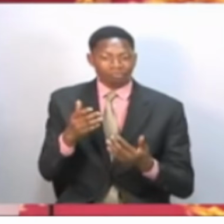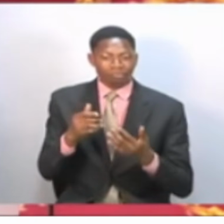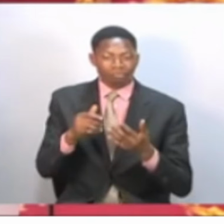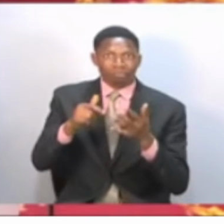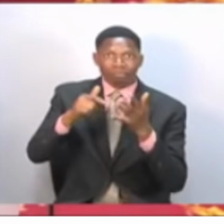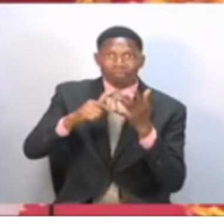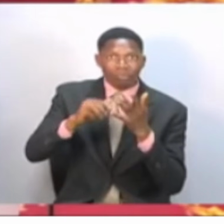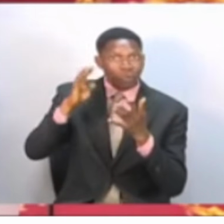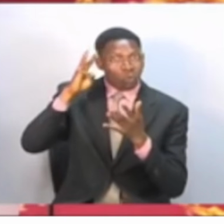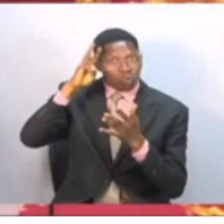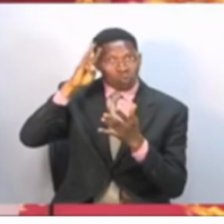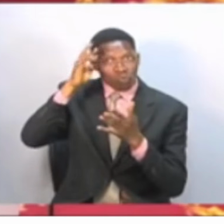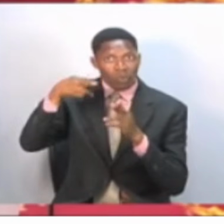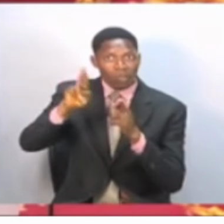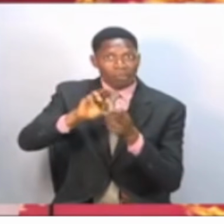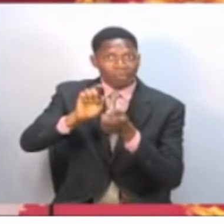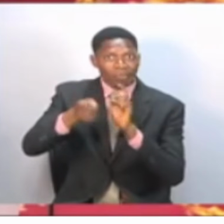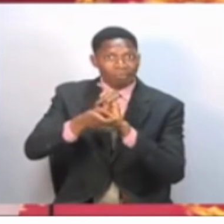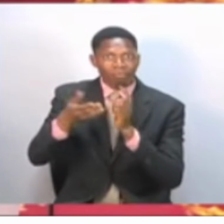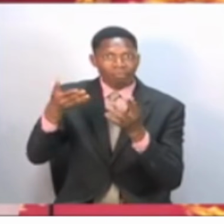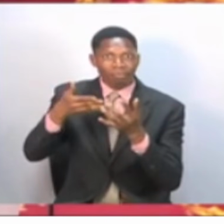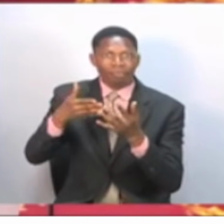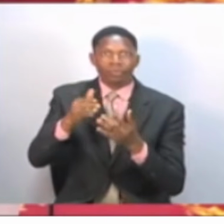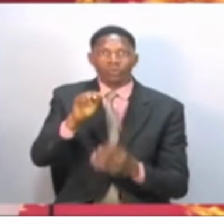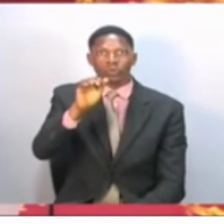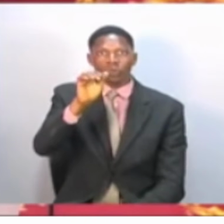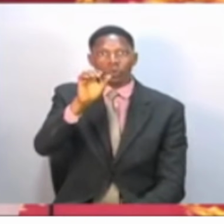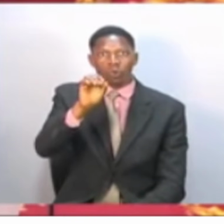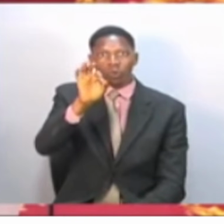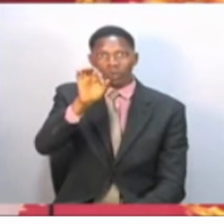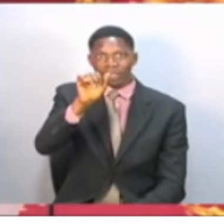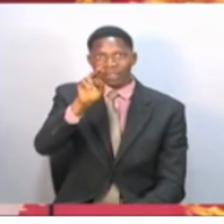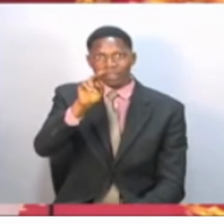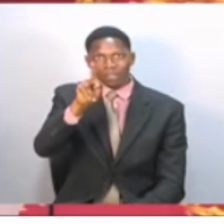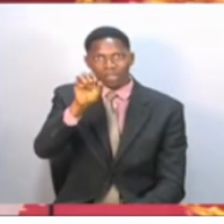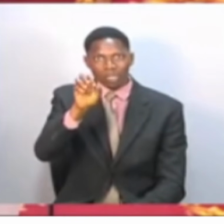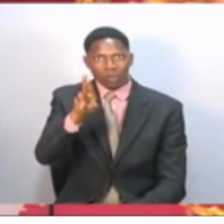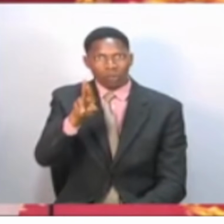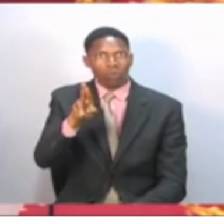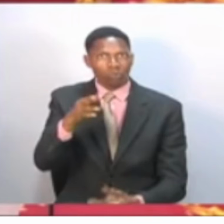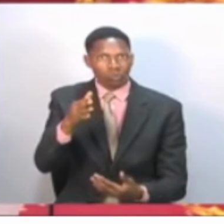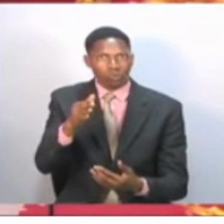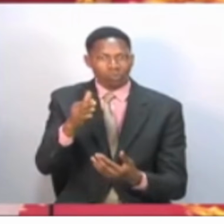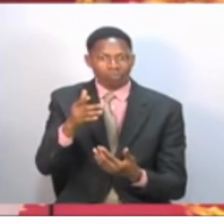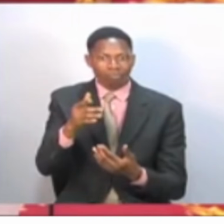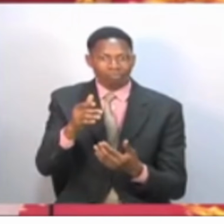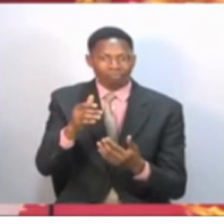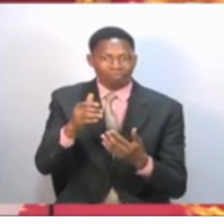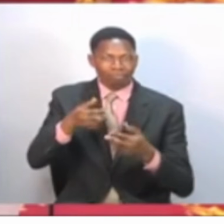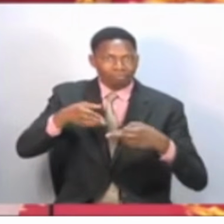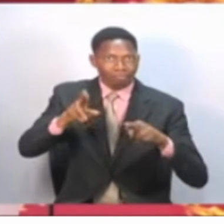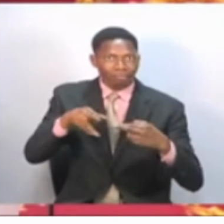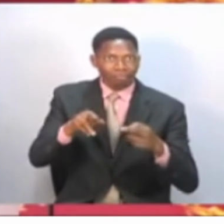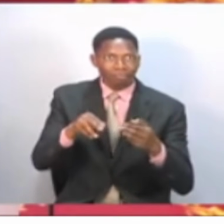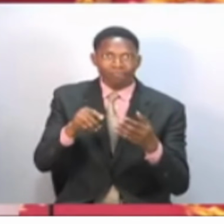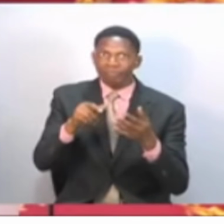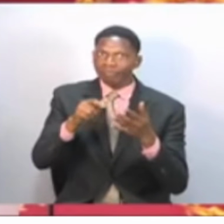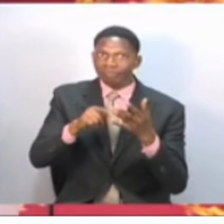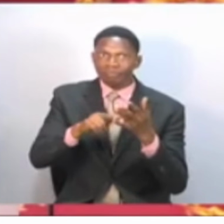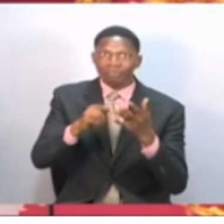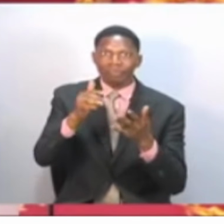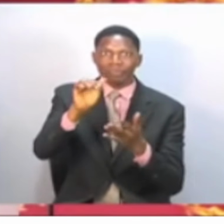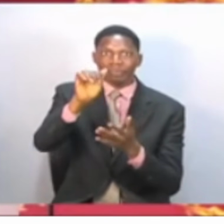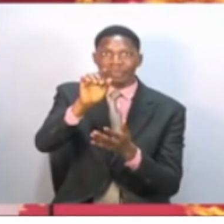3. Rehabilitation of Ofanko Nsawam Road. Design, build, and dualization of Adenta